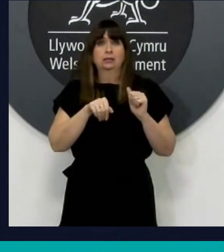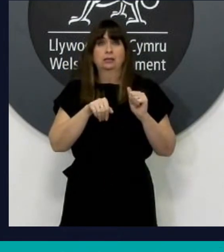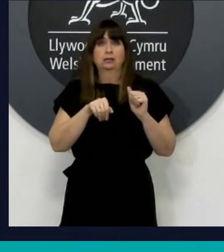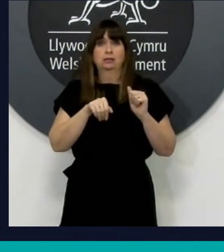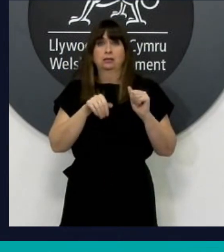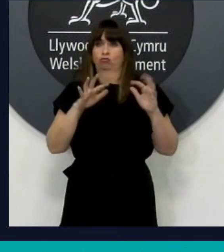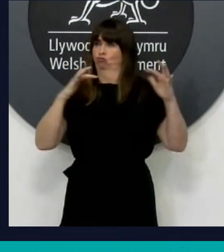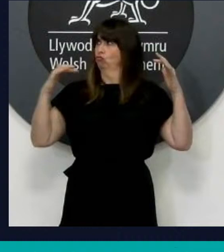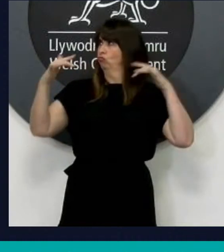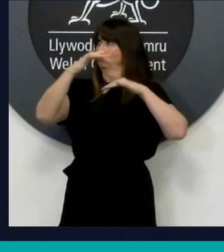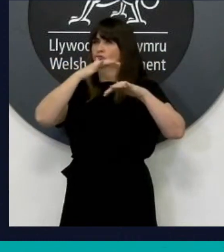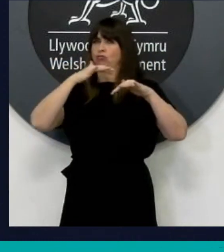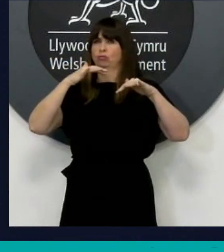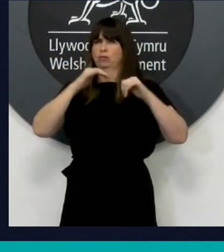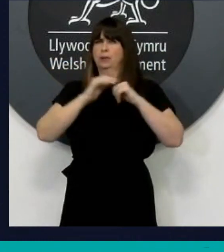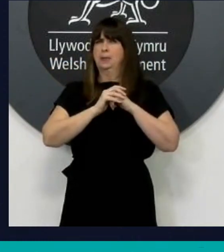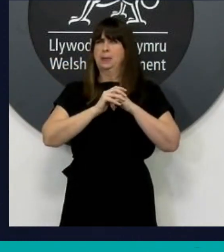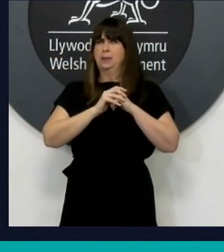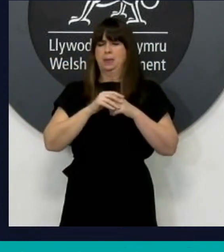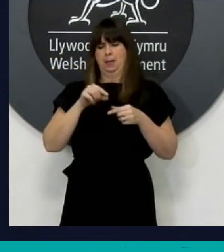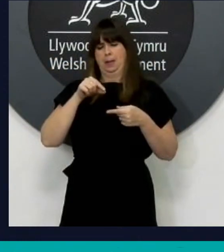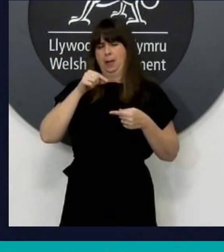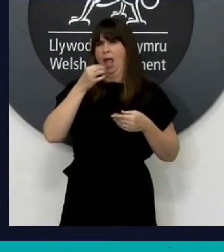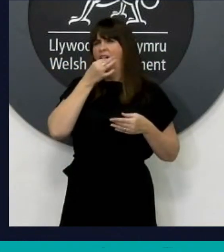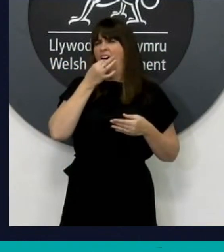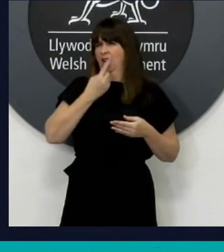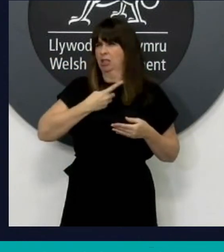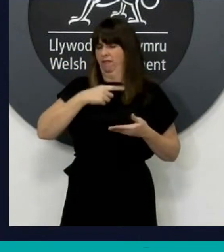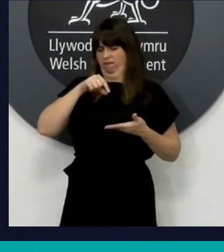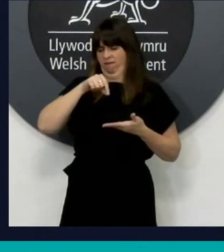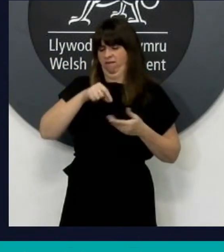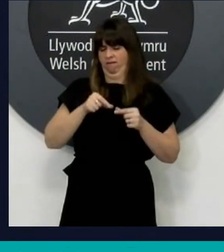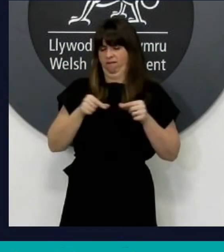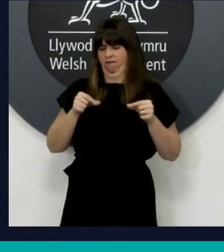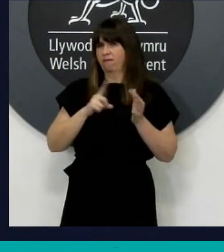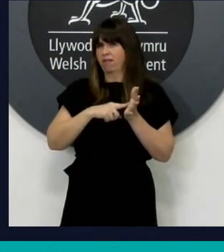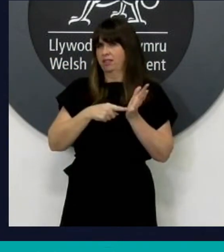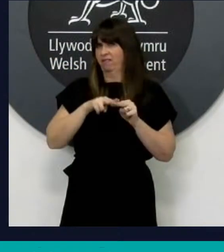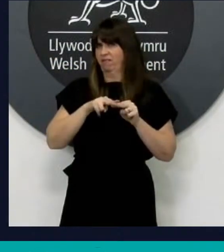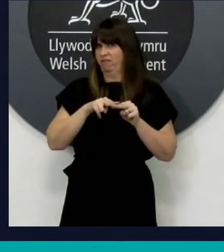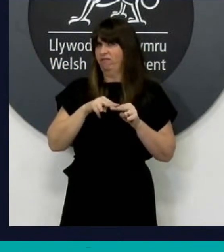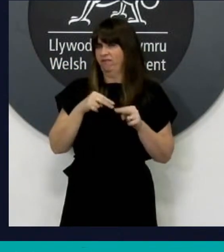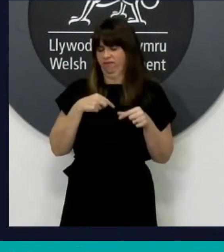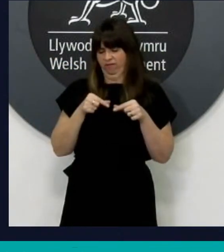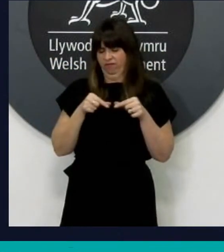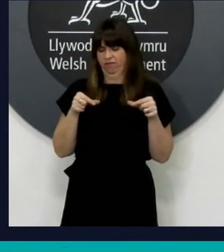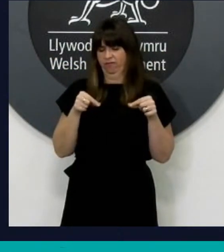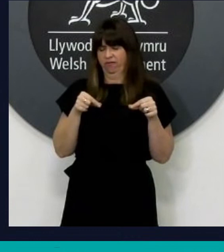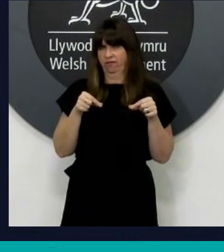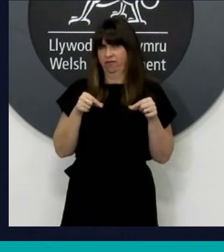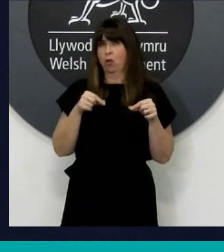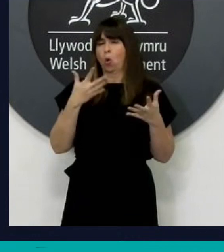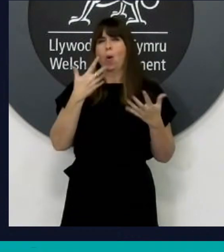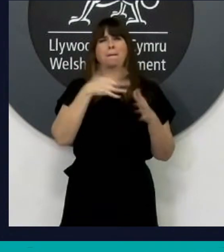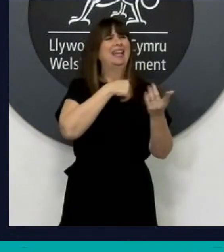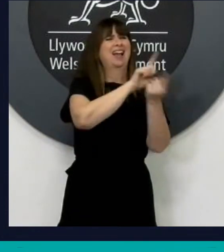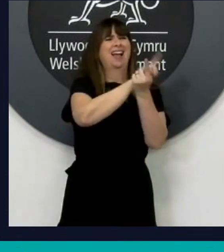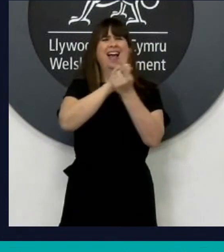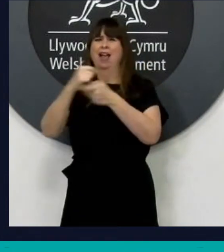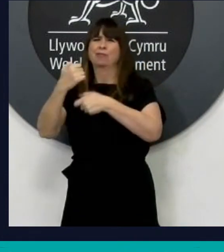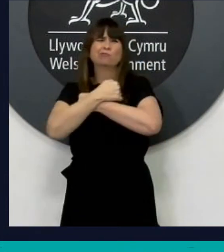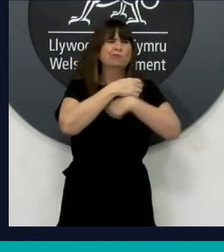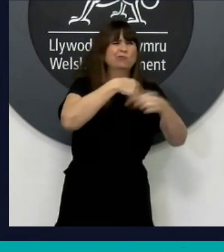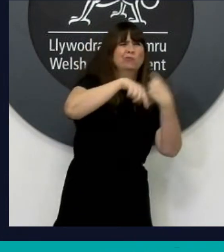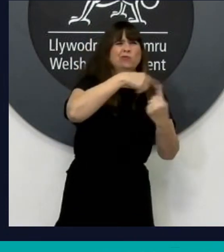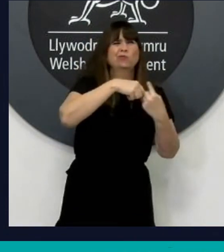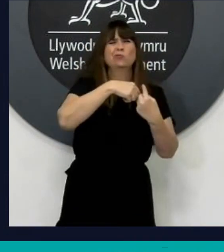one, perhaps, and you've been in close contact with people that you couldn't guarantee that it was safe contact,